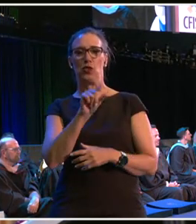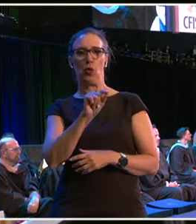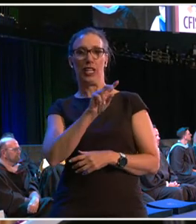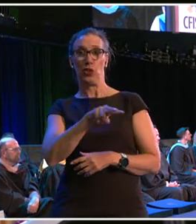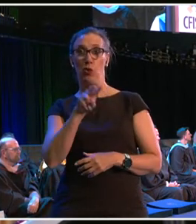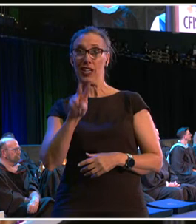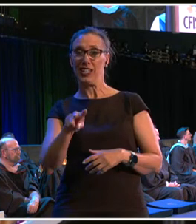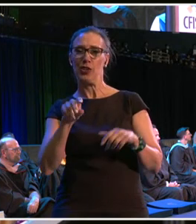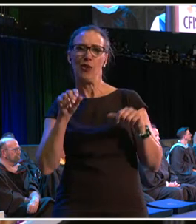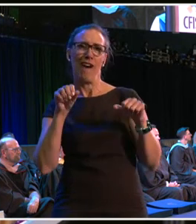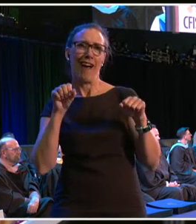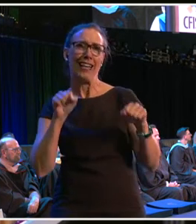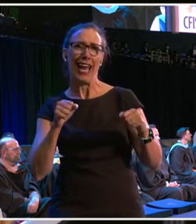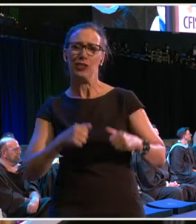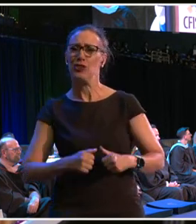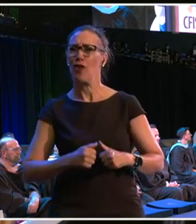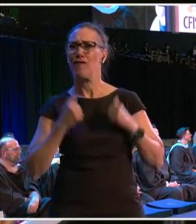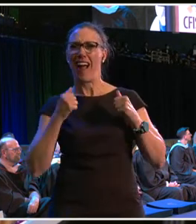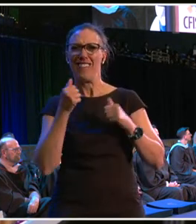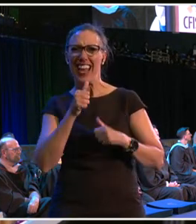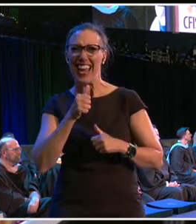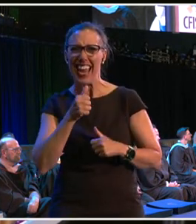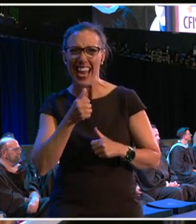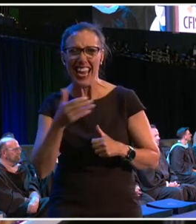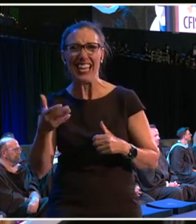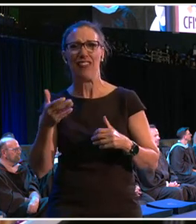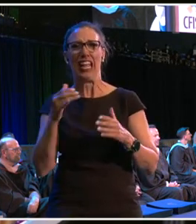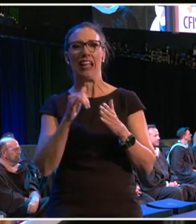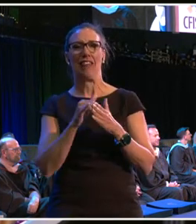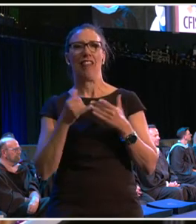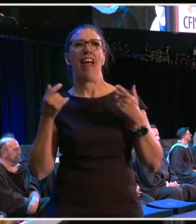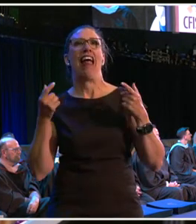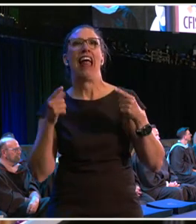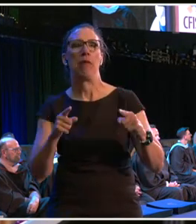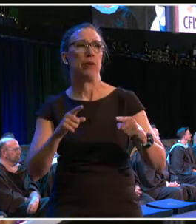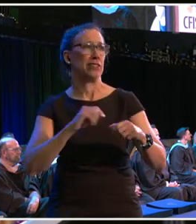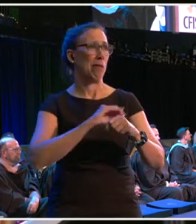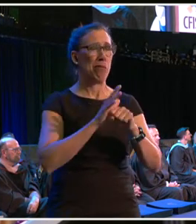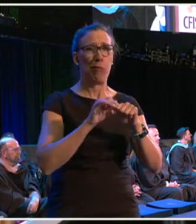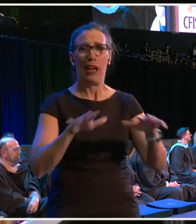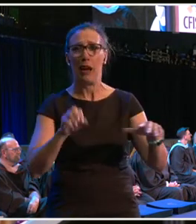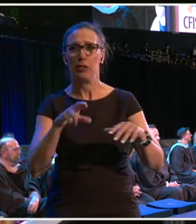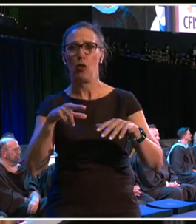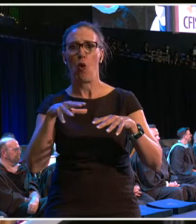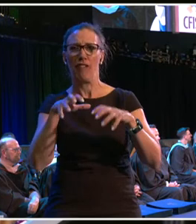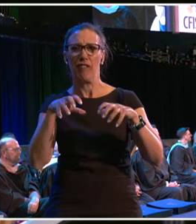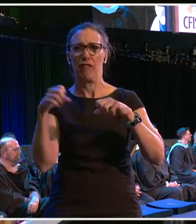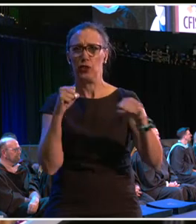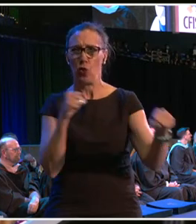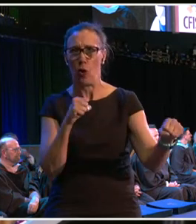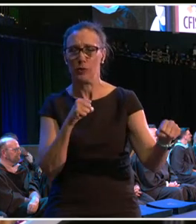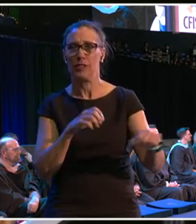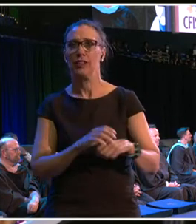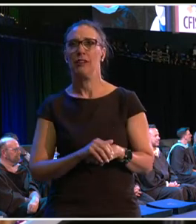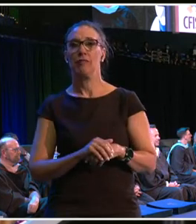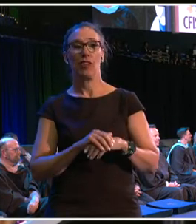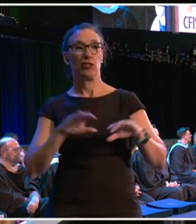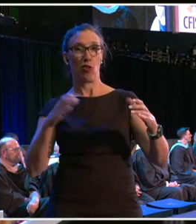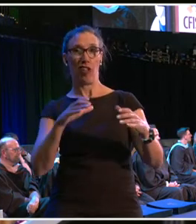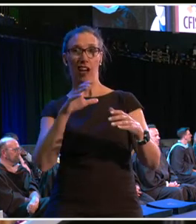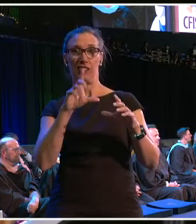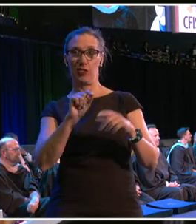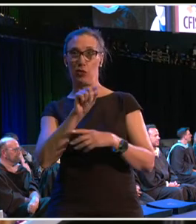2022 can survive anything the universe can throw at us, pandemics or storms. So, class